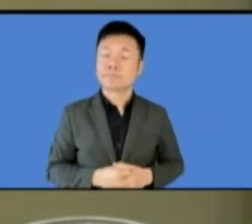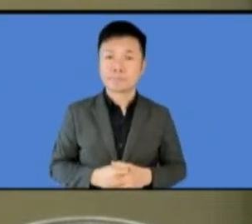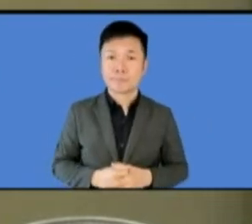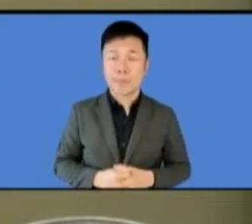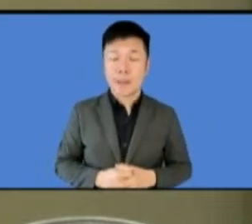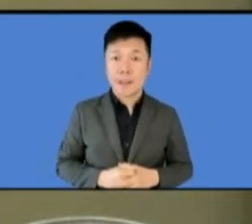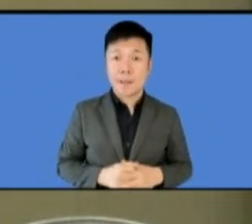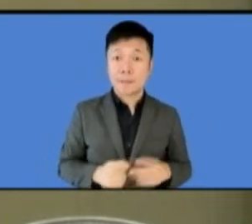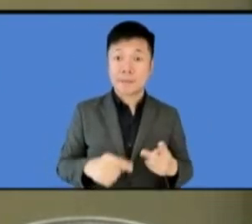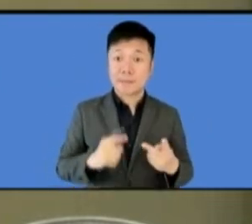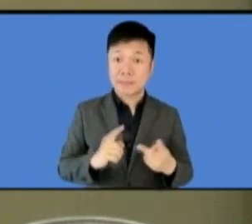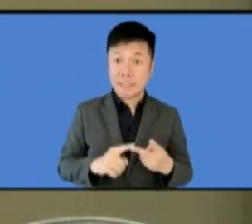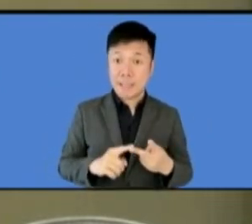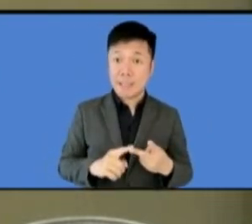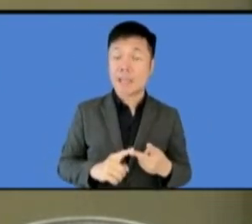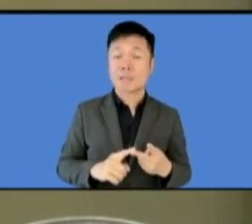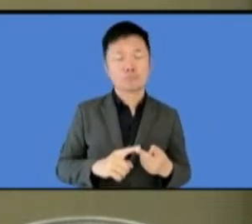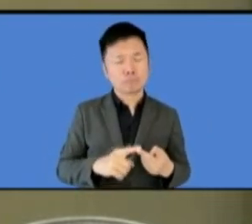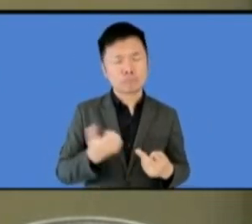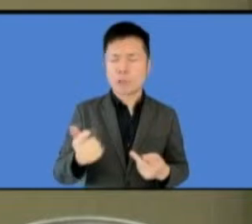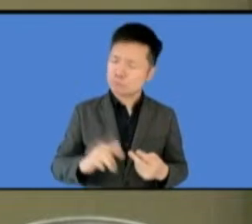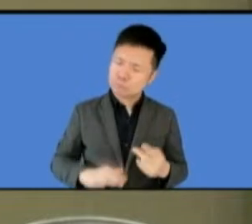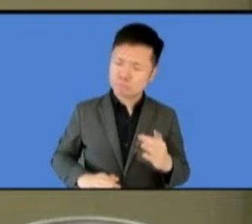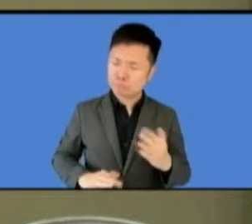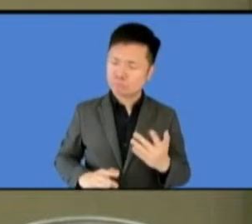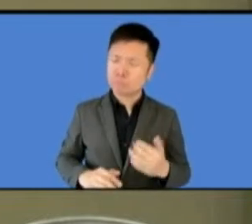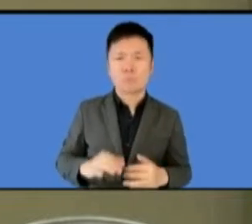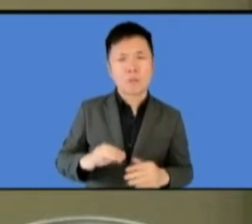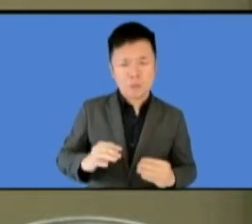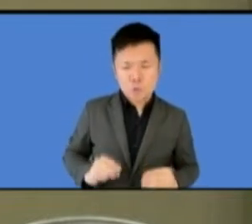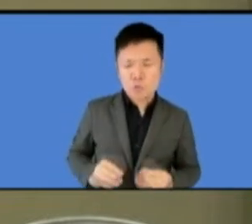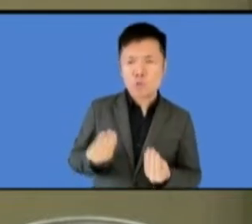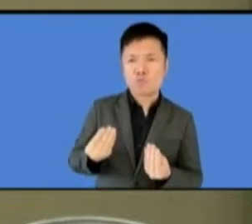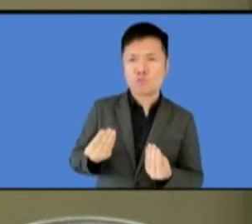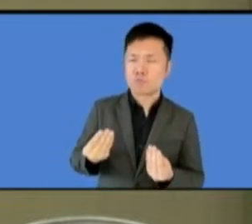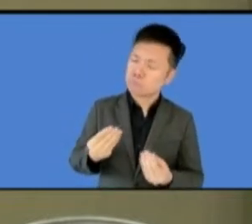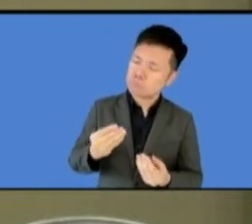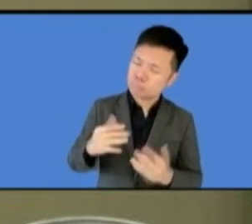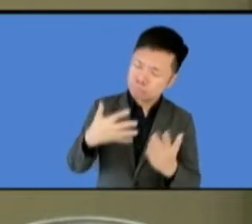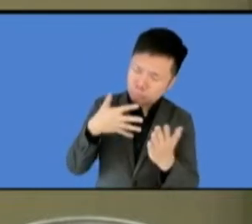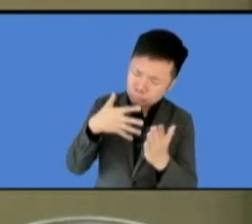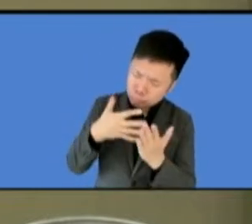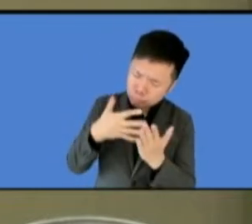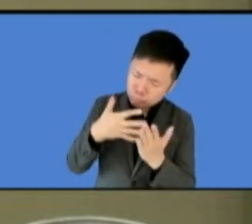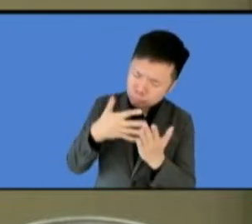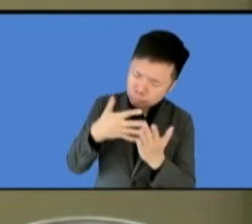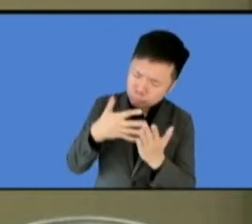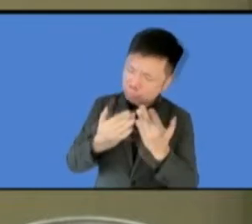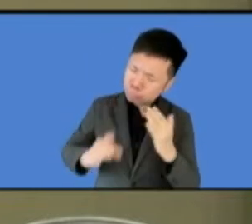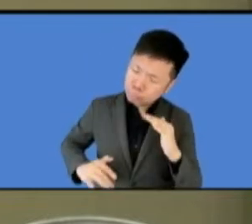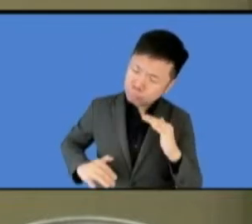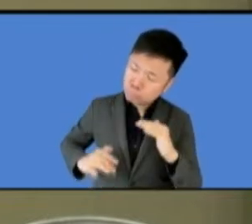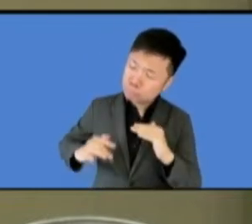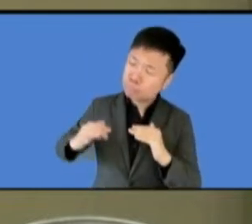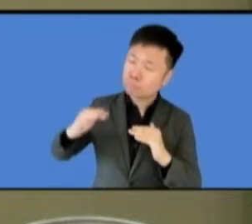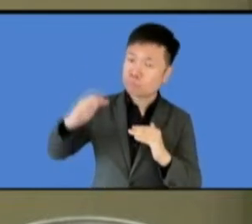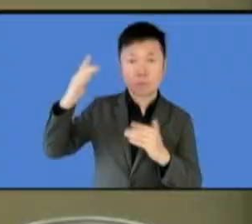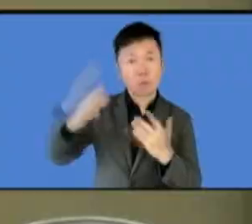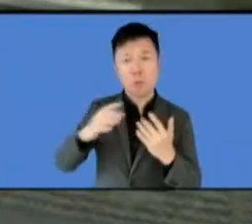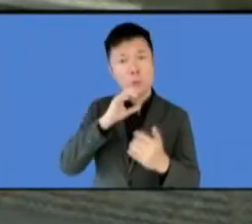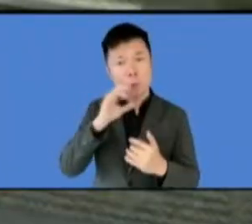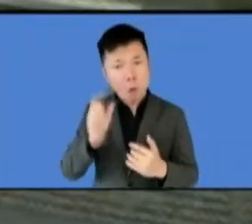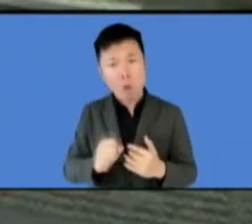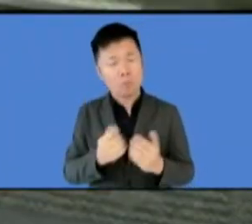learning initiatives be designed to include younger and older generations? Over to you. Thank you,